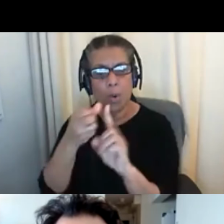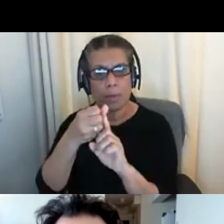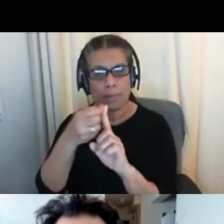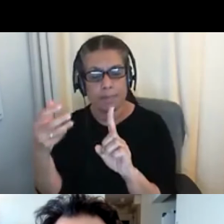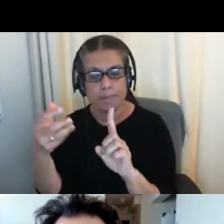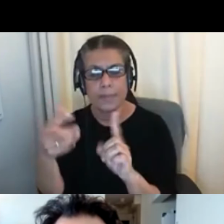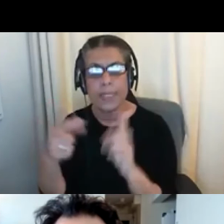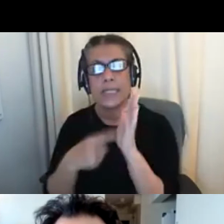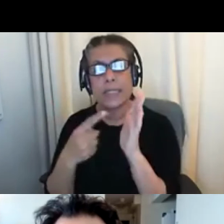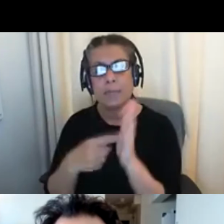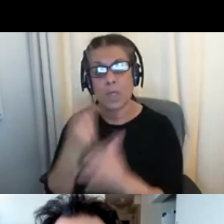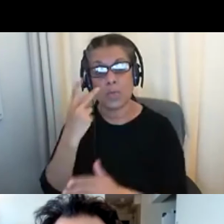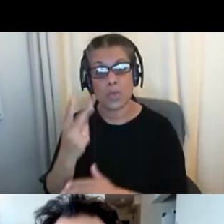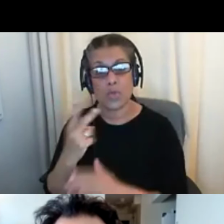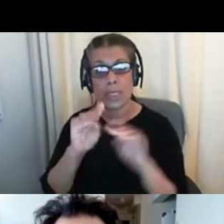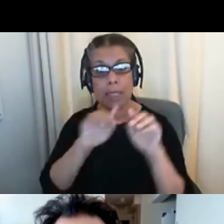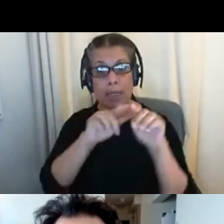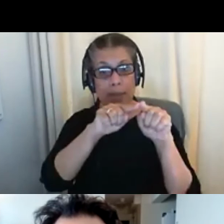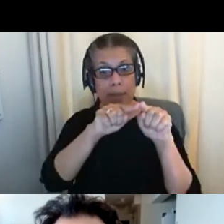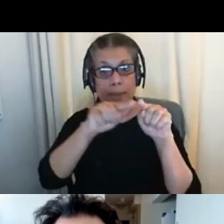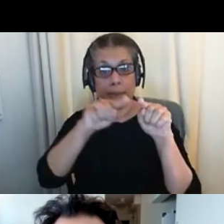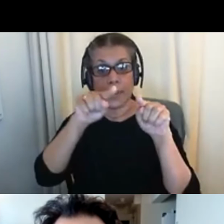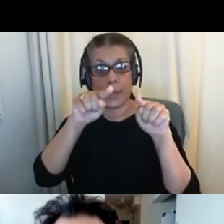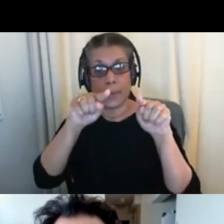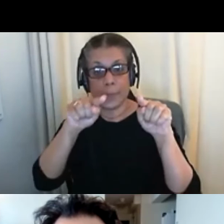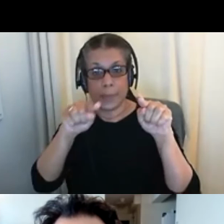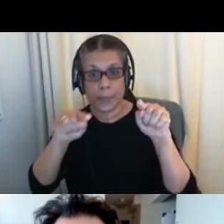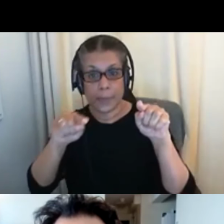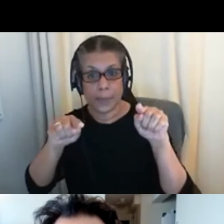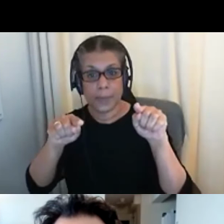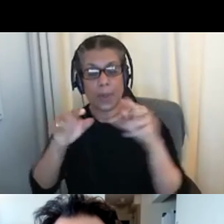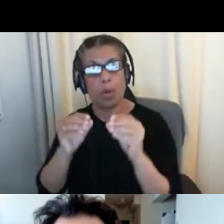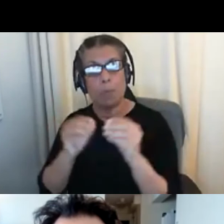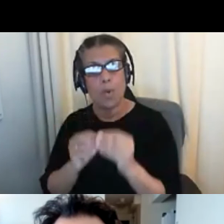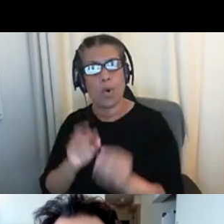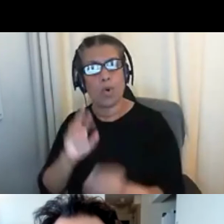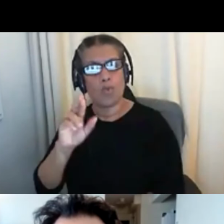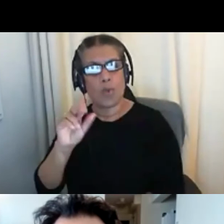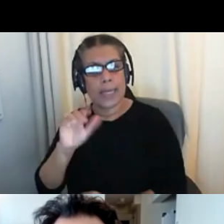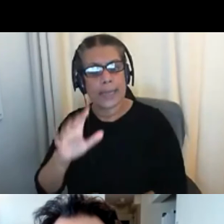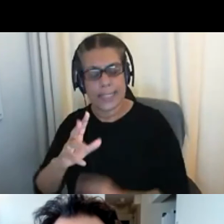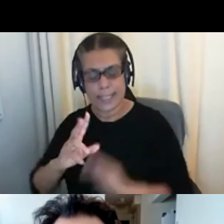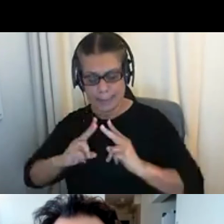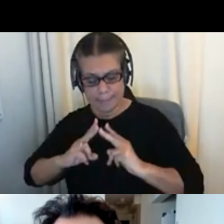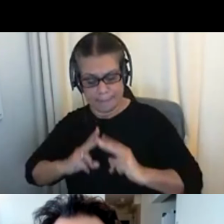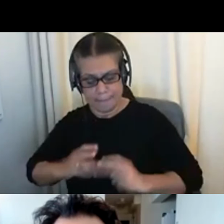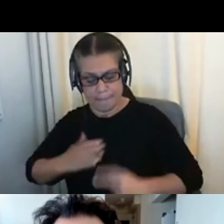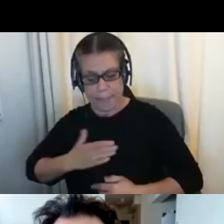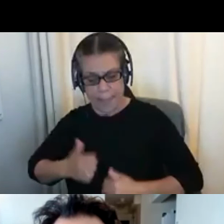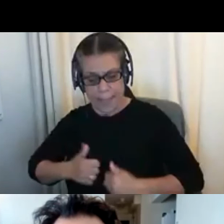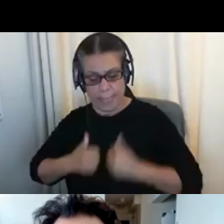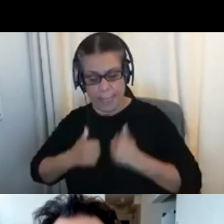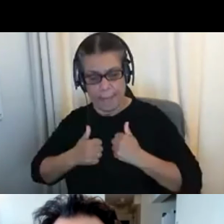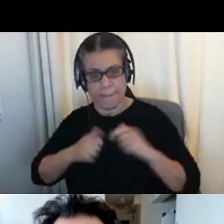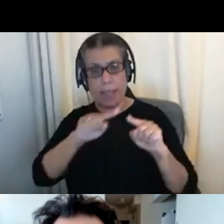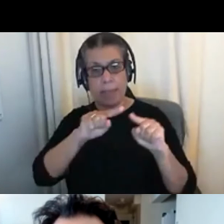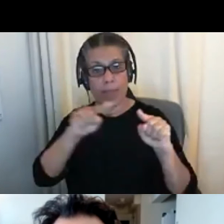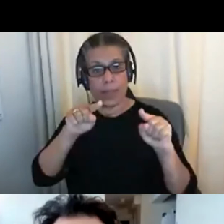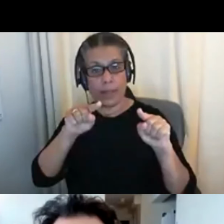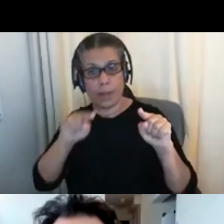see an initial dip as people are gaining a more realistic self-assessment of where they're at in their lives. And if that's something that you've taken